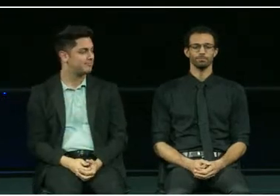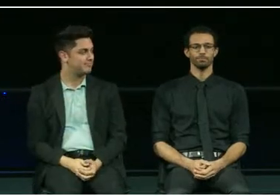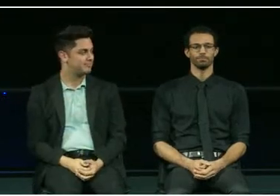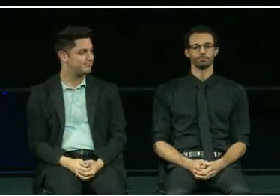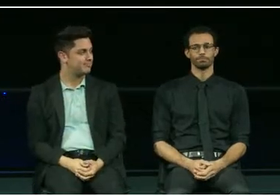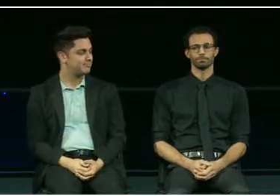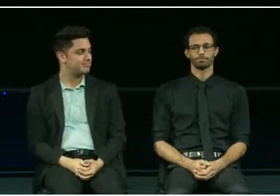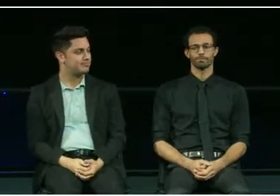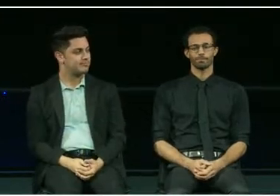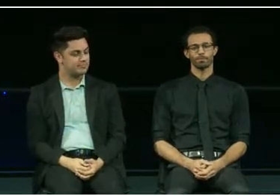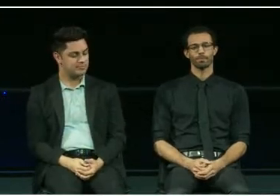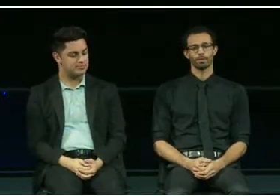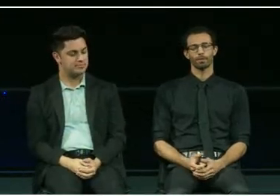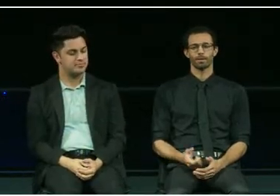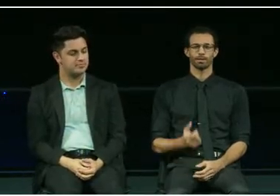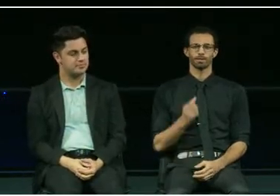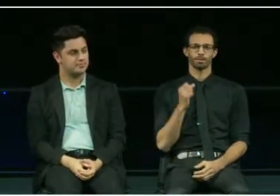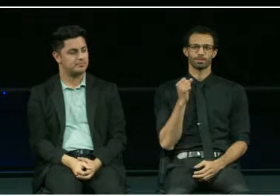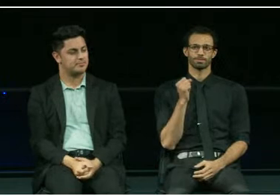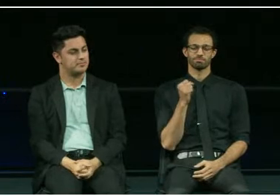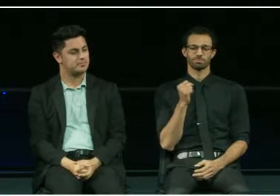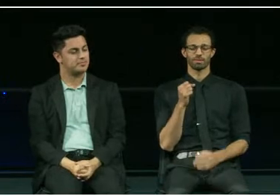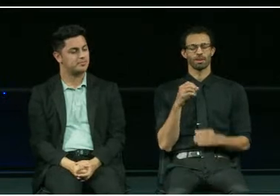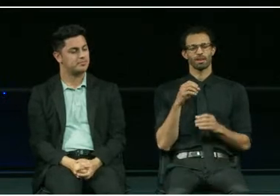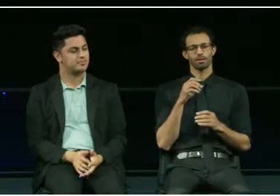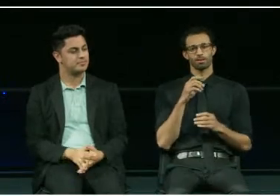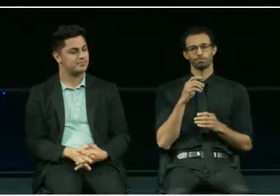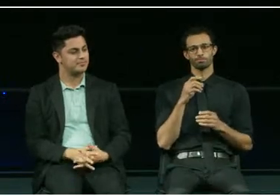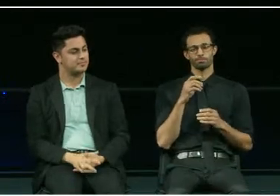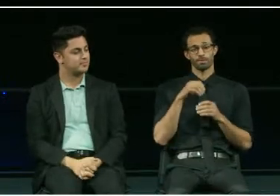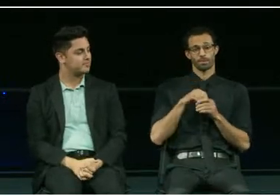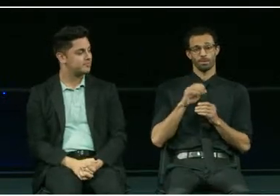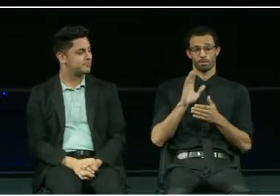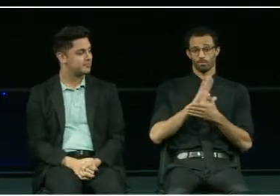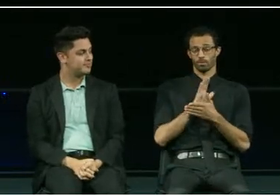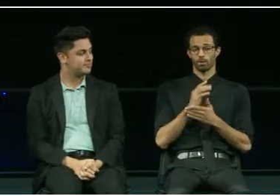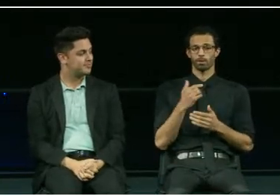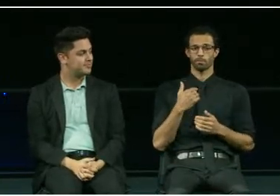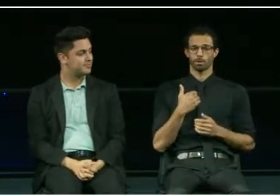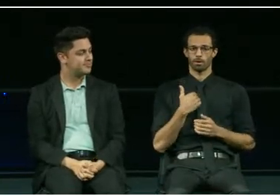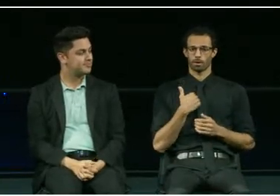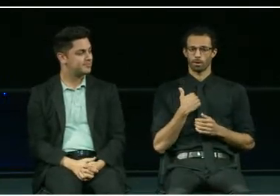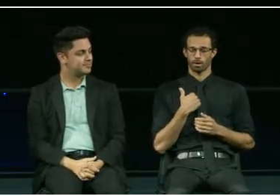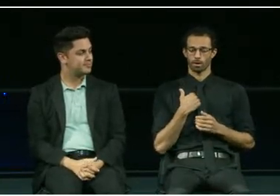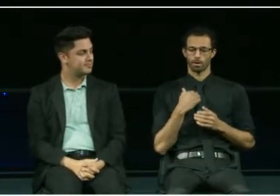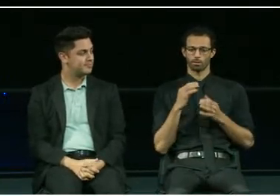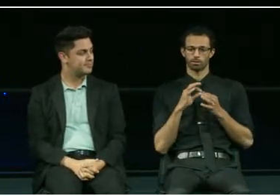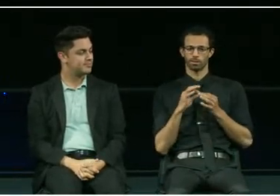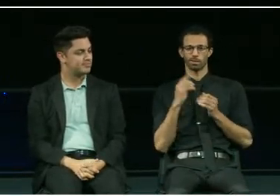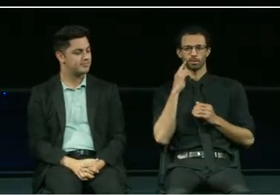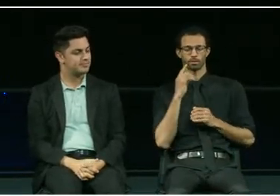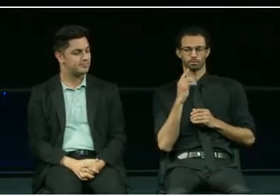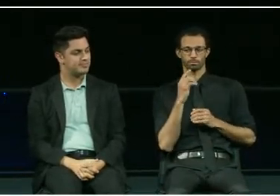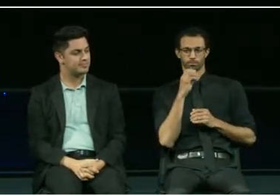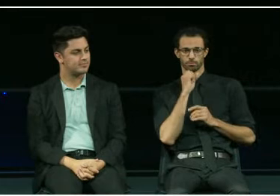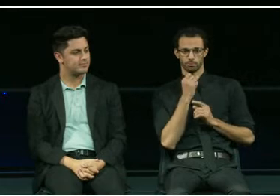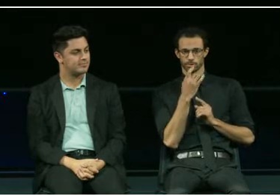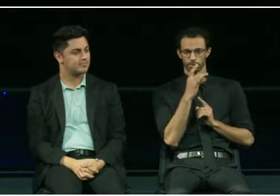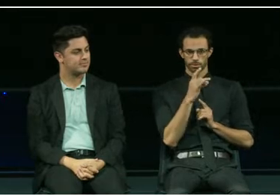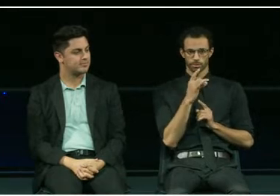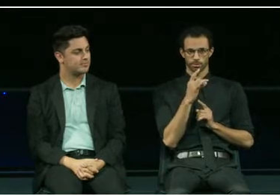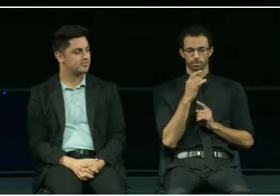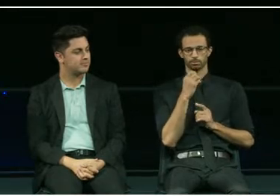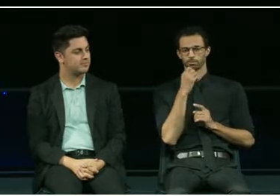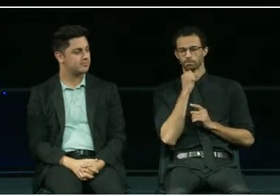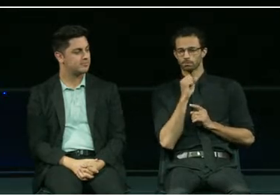Yeah, you know, in the film, I actually say that I wasn't, I think it was age 17, maybe 18, I said